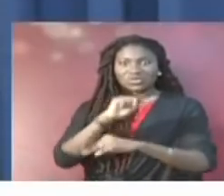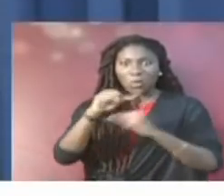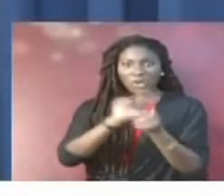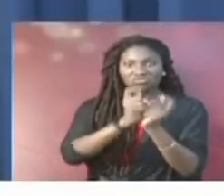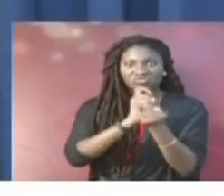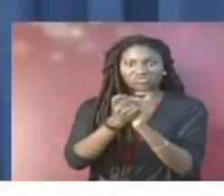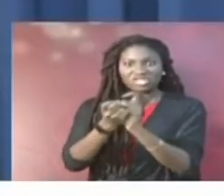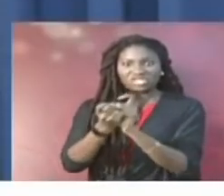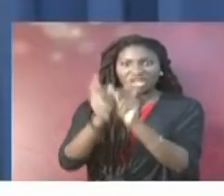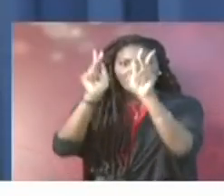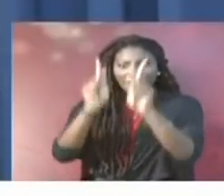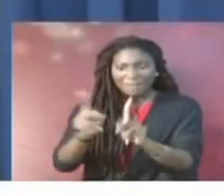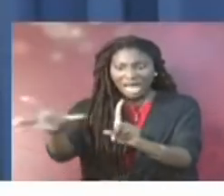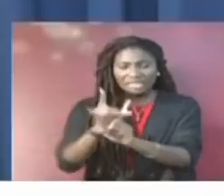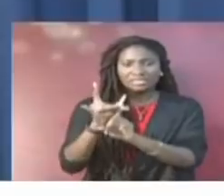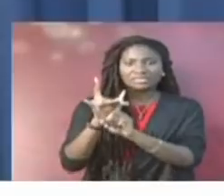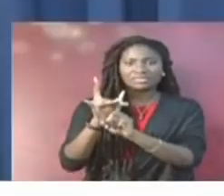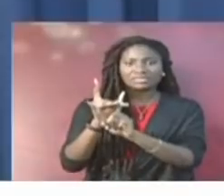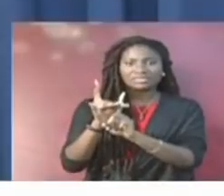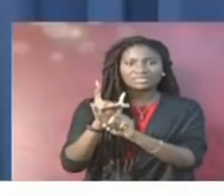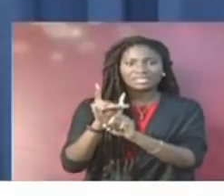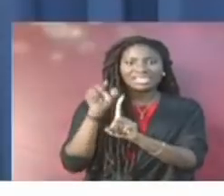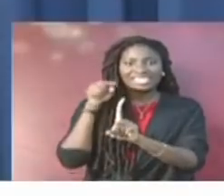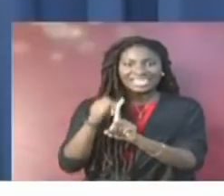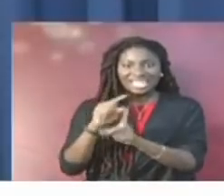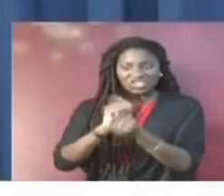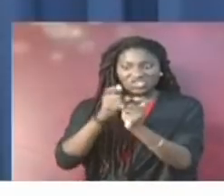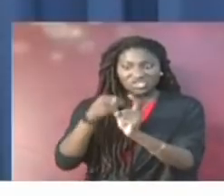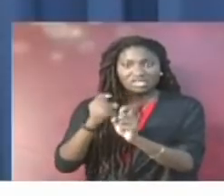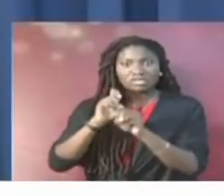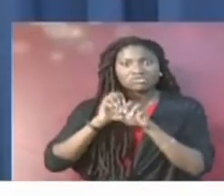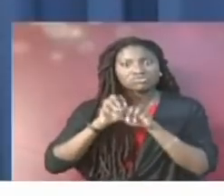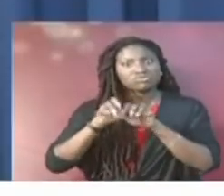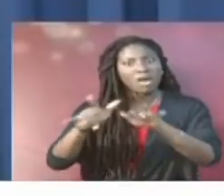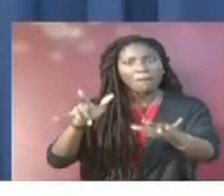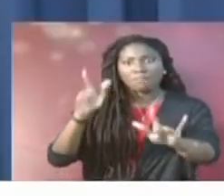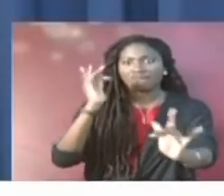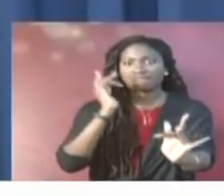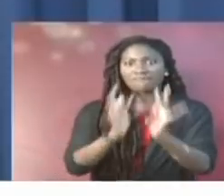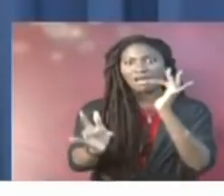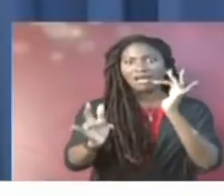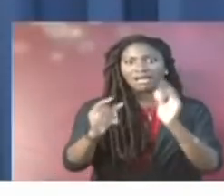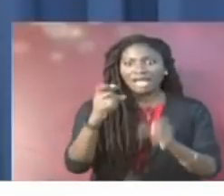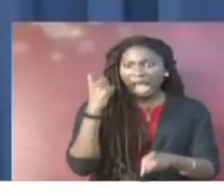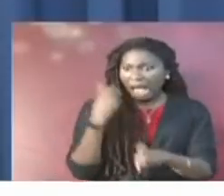you find the ones that have asymptomatic spread will spread faster and survive better, because you can't pick them up